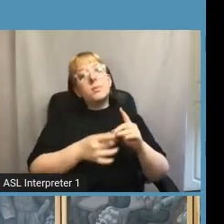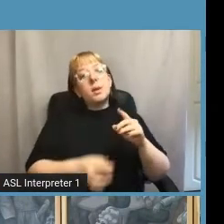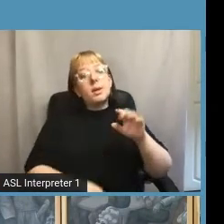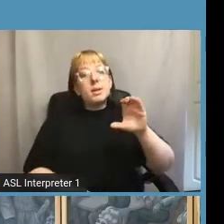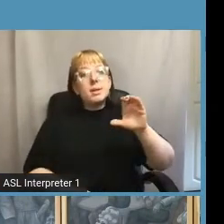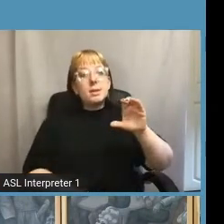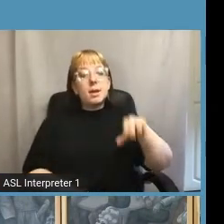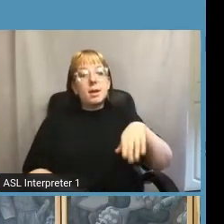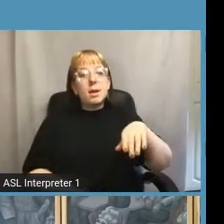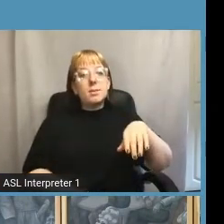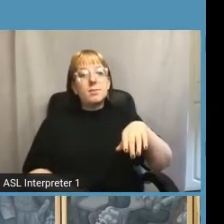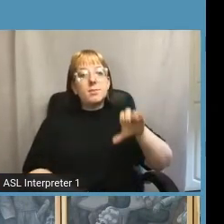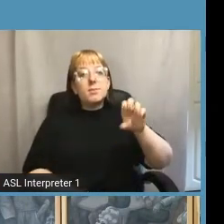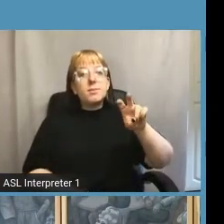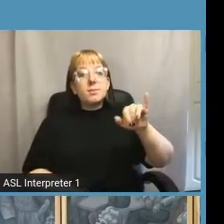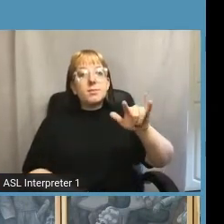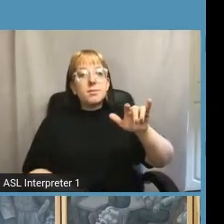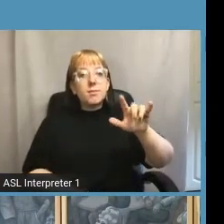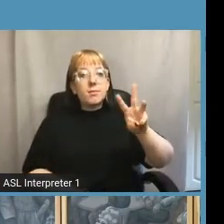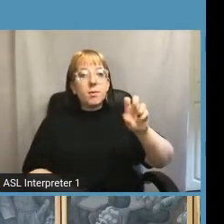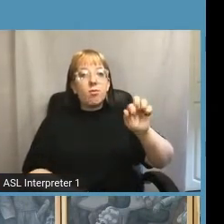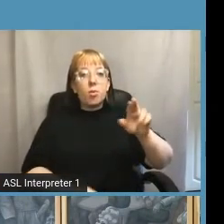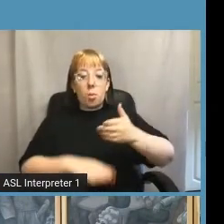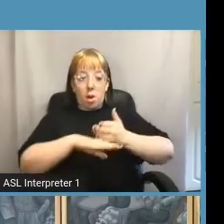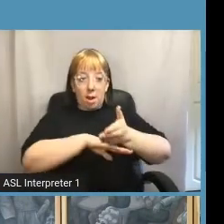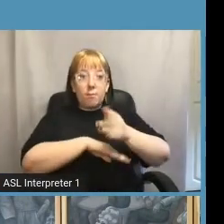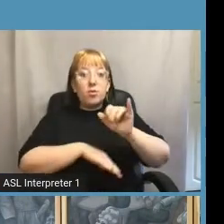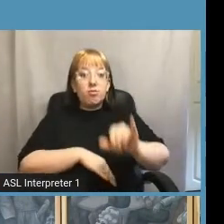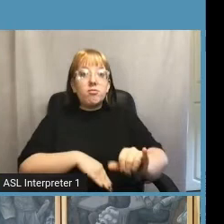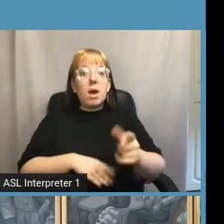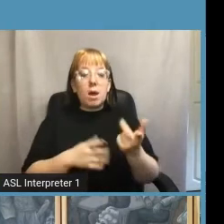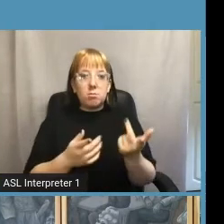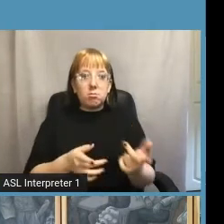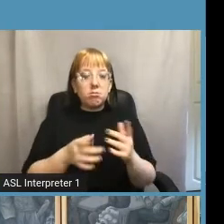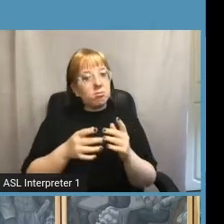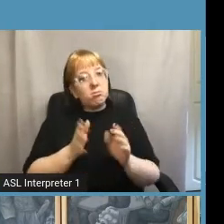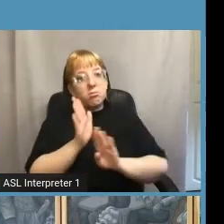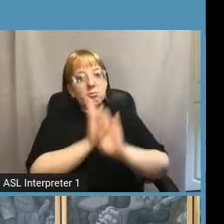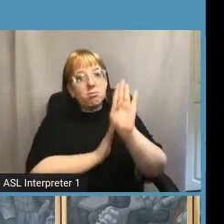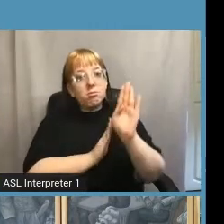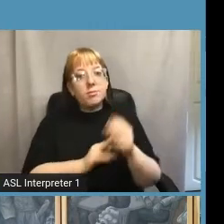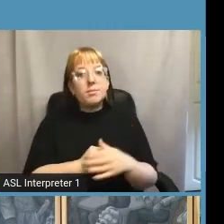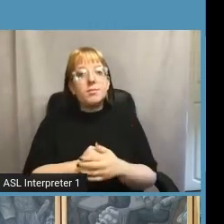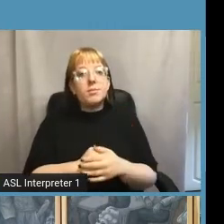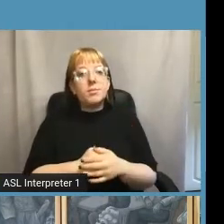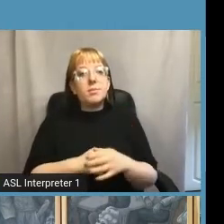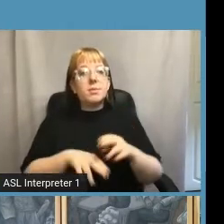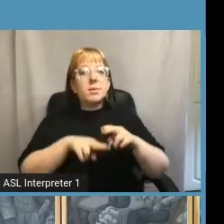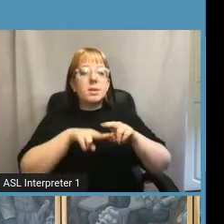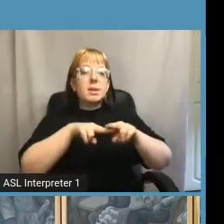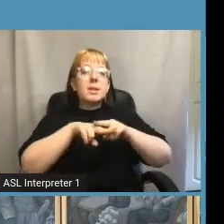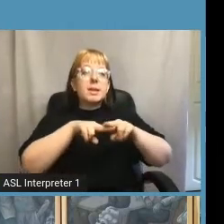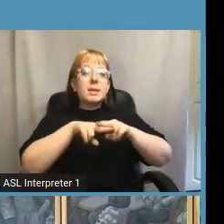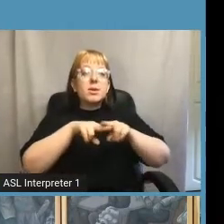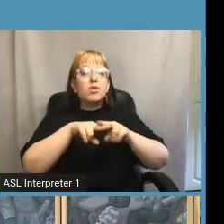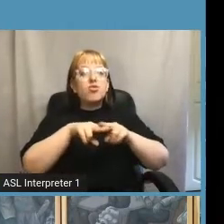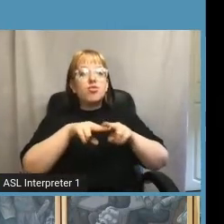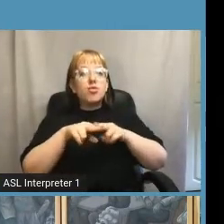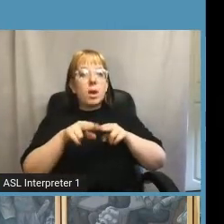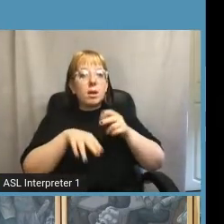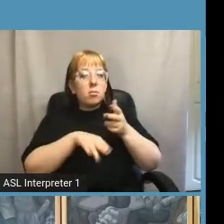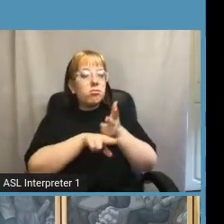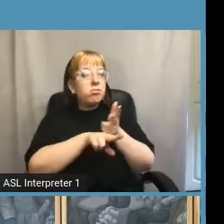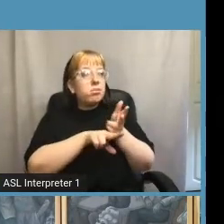using Vermont as a model. The State Department filmed a newsreel called A Town Solves a Problem about a town meeting in